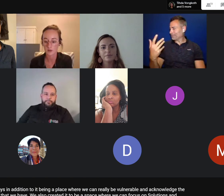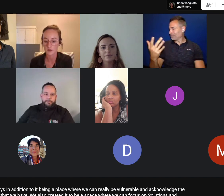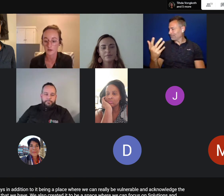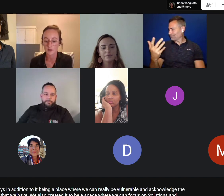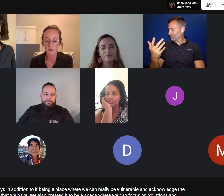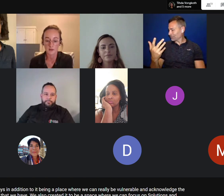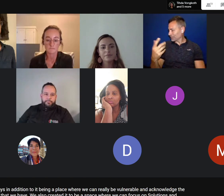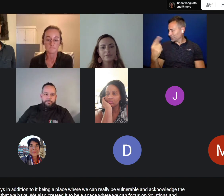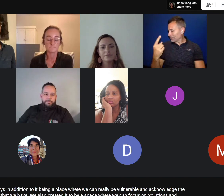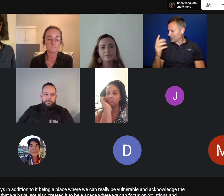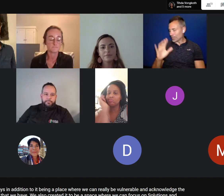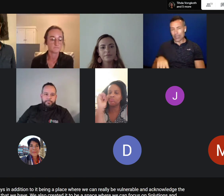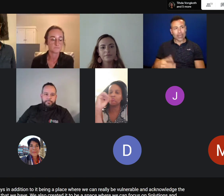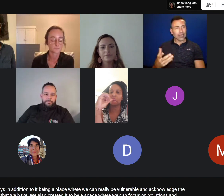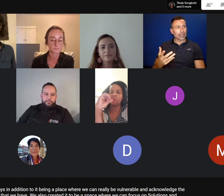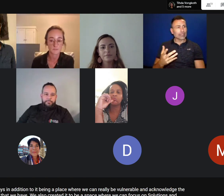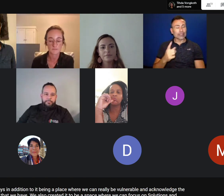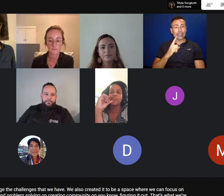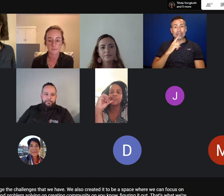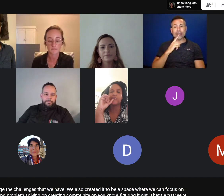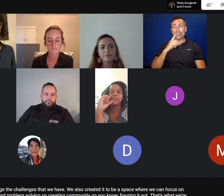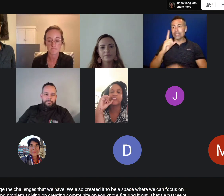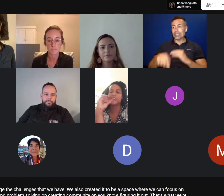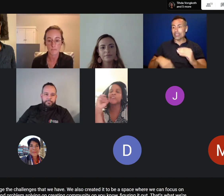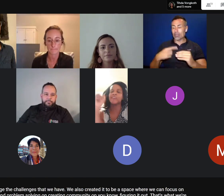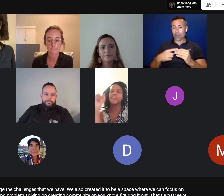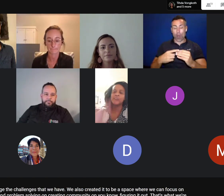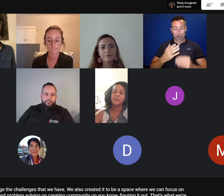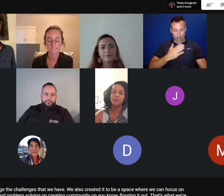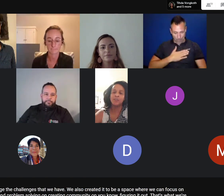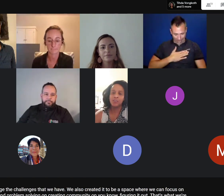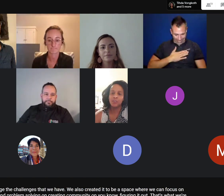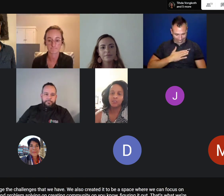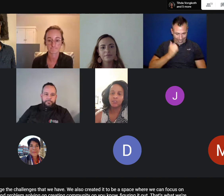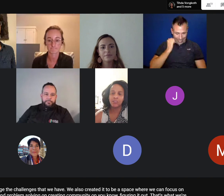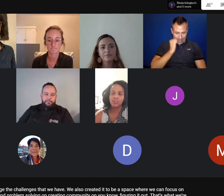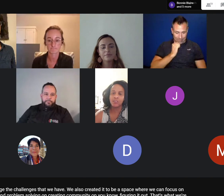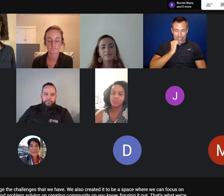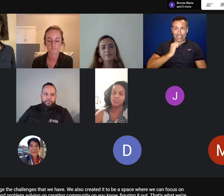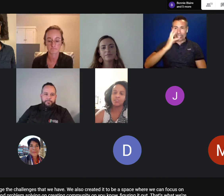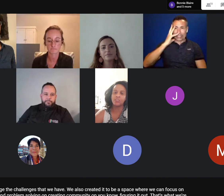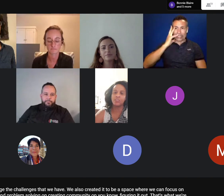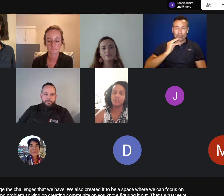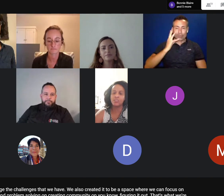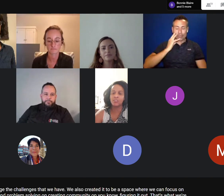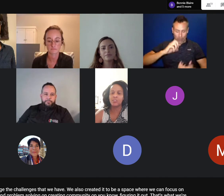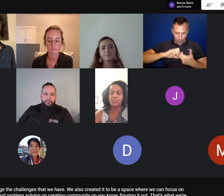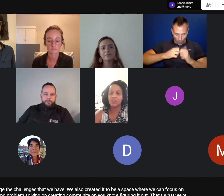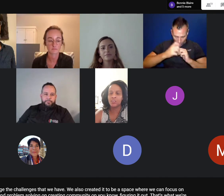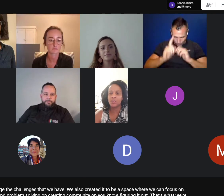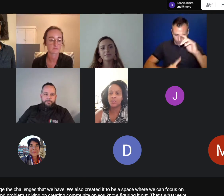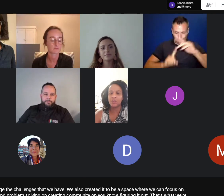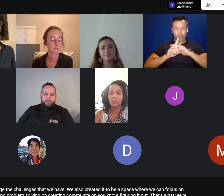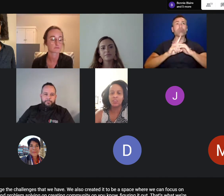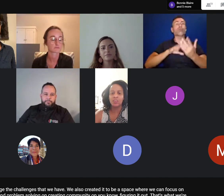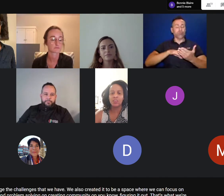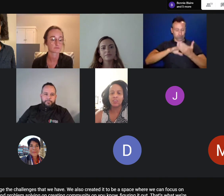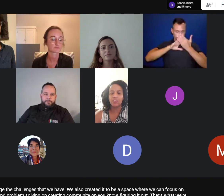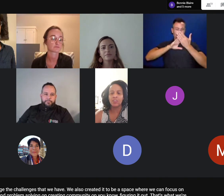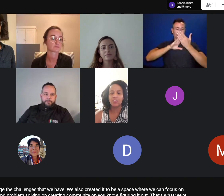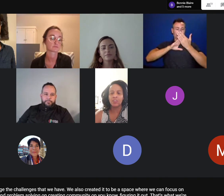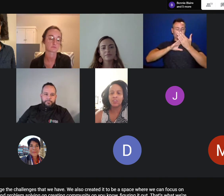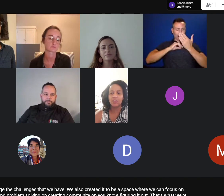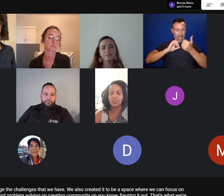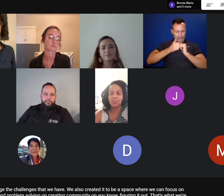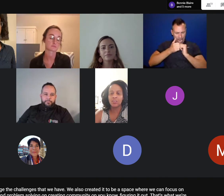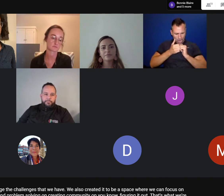that just is about solving my everyday problems. Because I know when I figure out my problems, I'm not just figuring out problems for